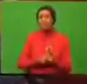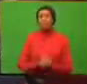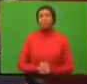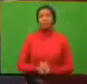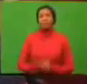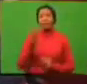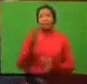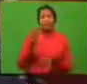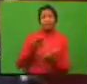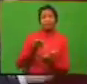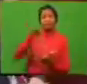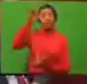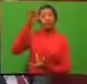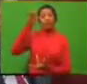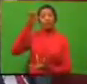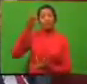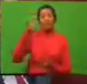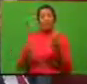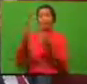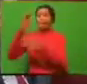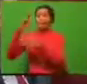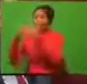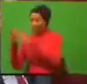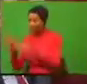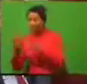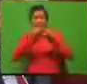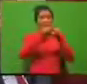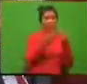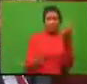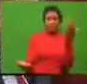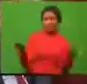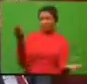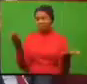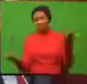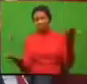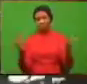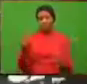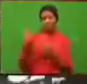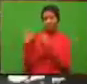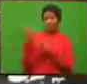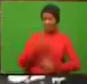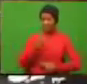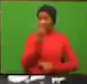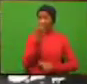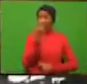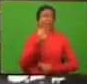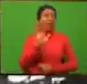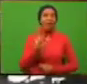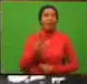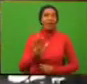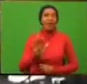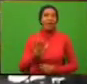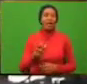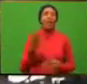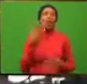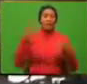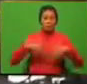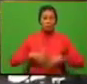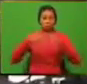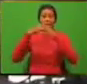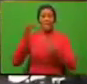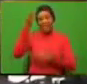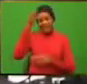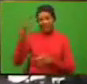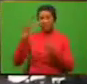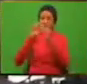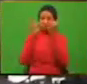But the choice between building and breaking is not ours alone. The creation of the Government of